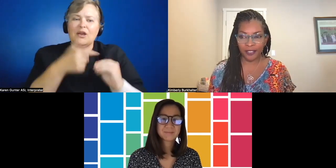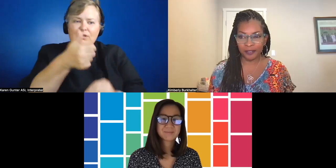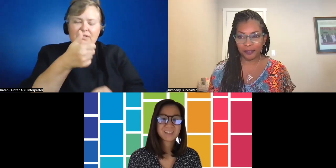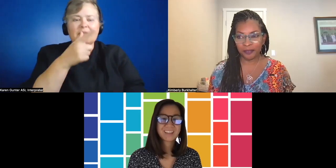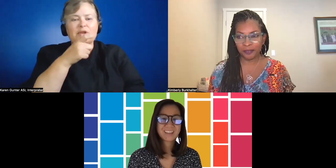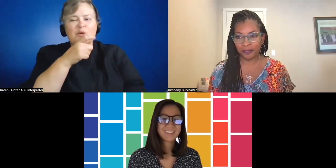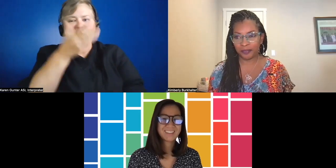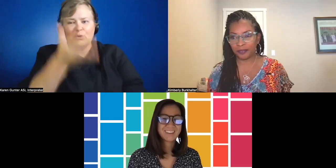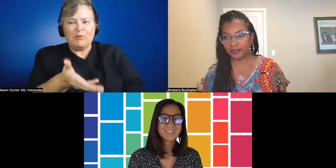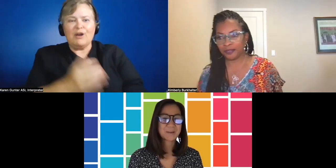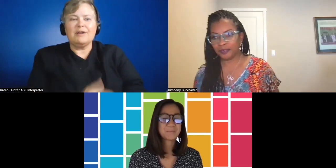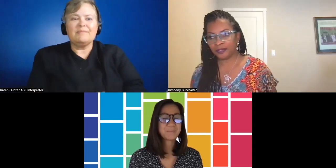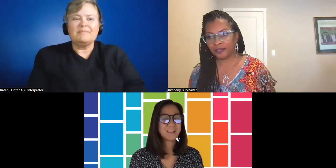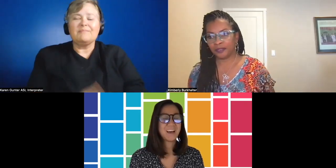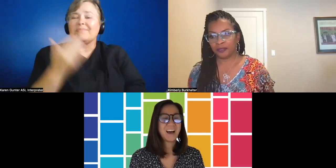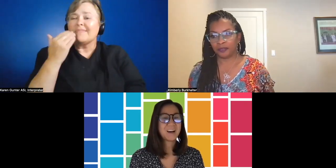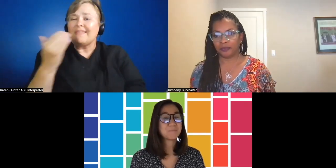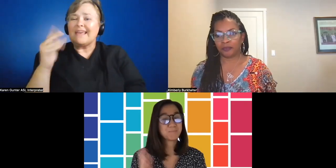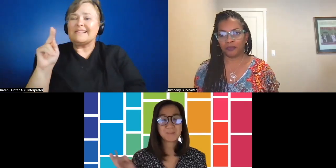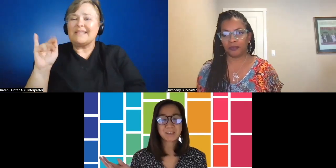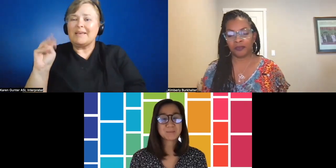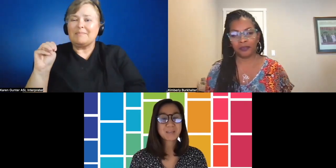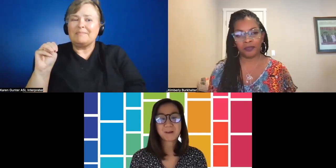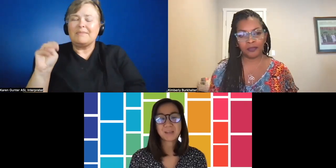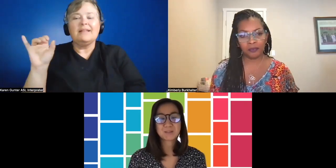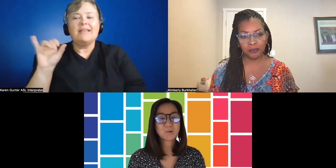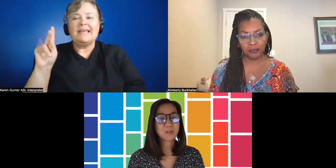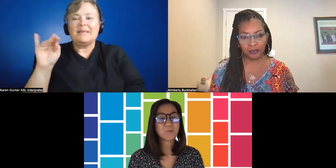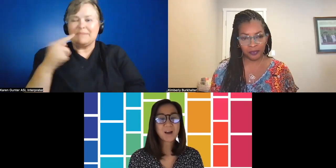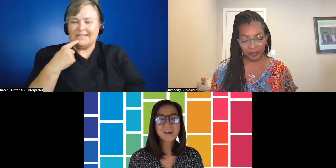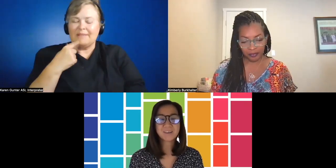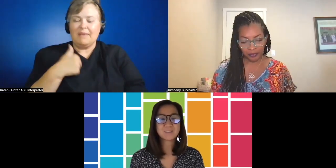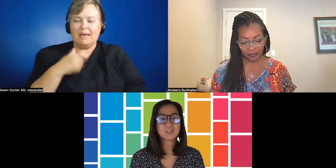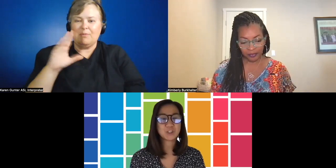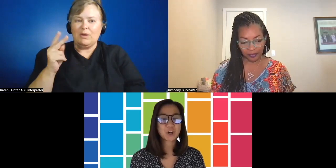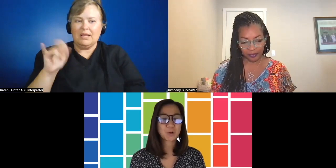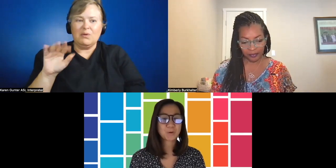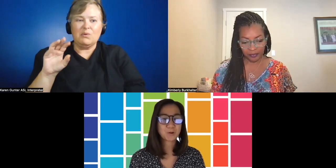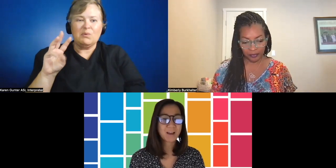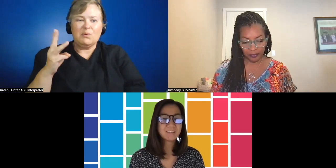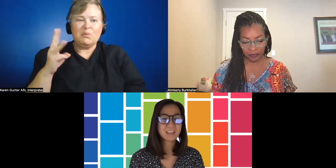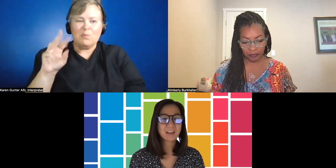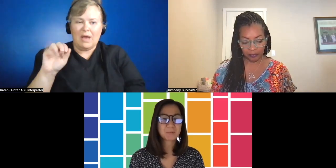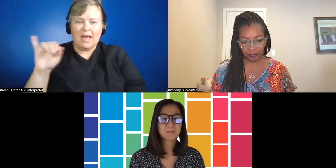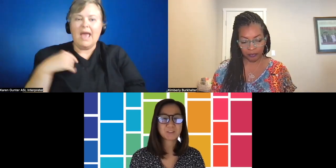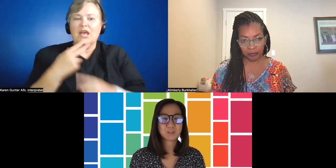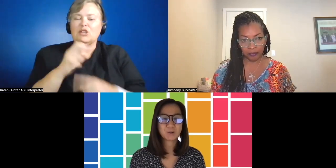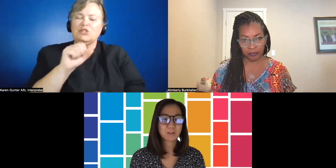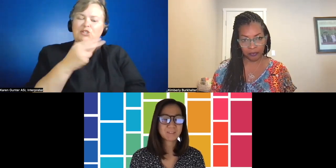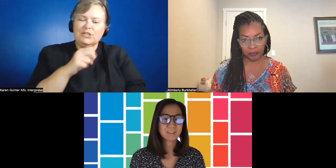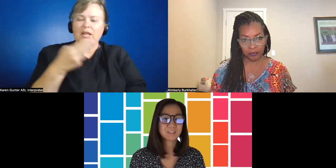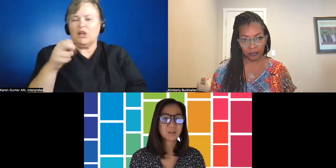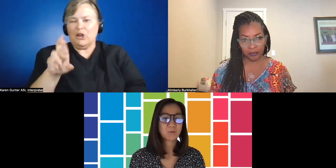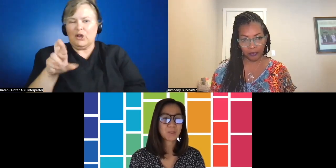are. Thanks, Kim. Like Kim said, my name is Courtney Wai. I use the she, her pronouns, and I'm a professional